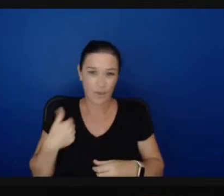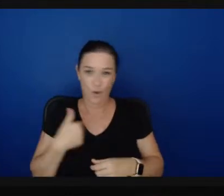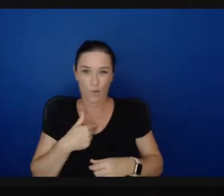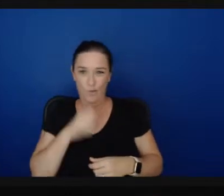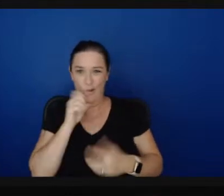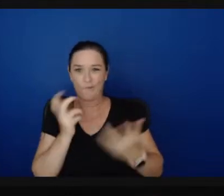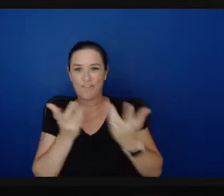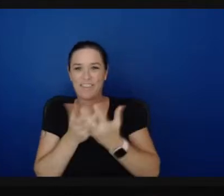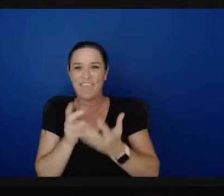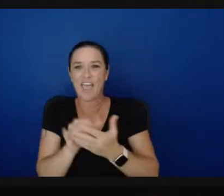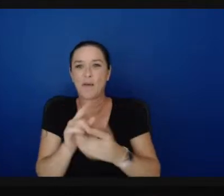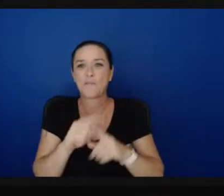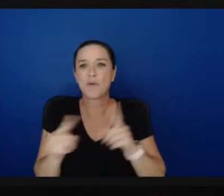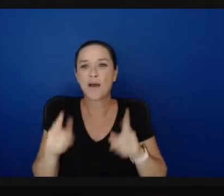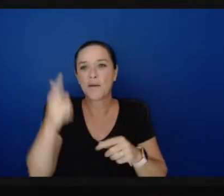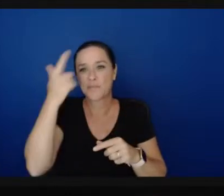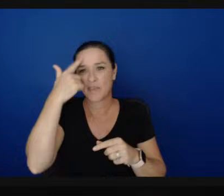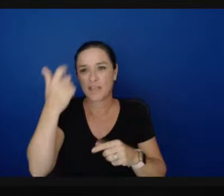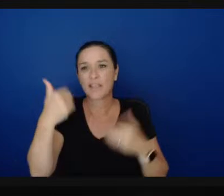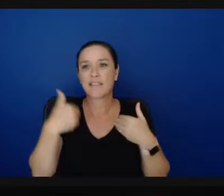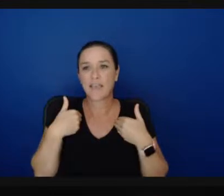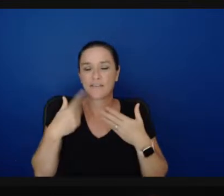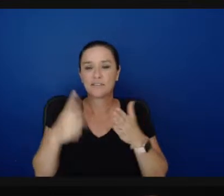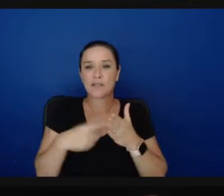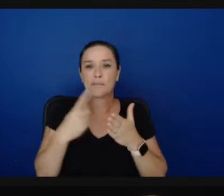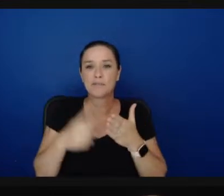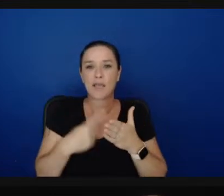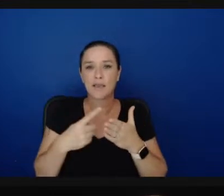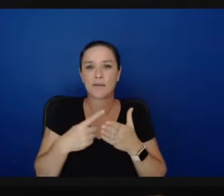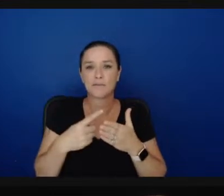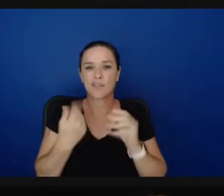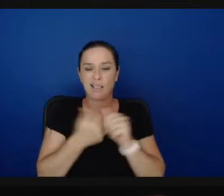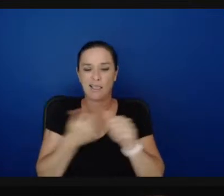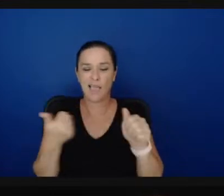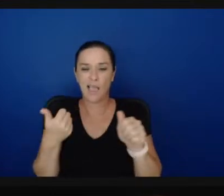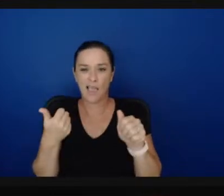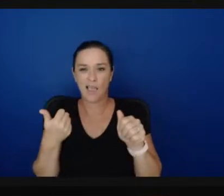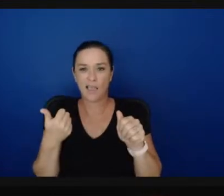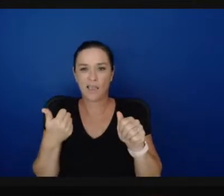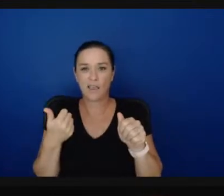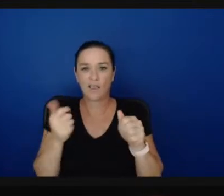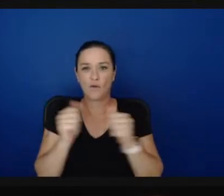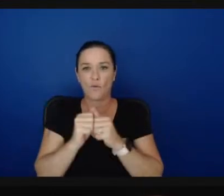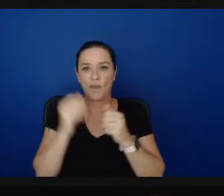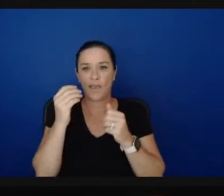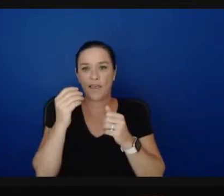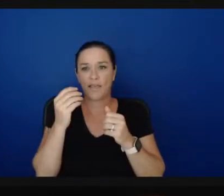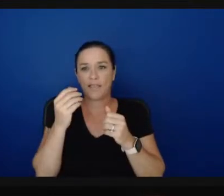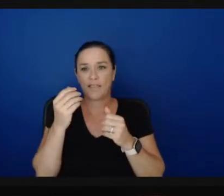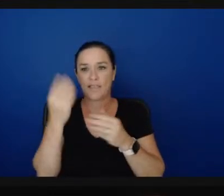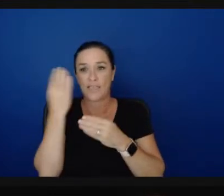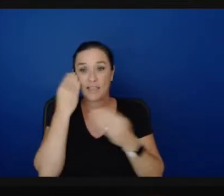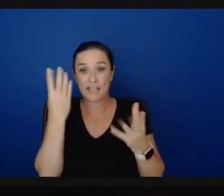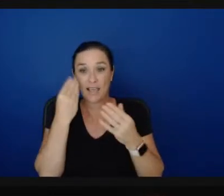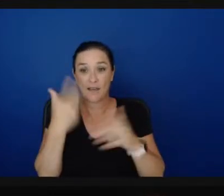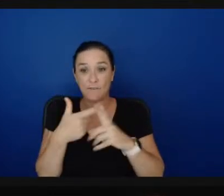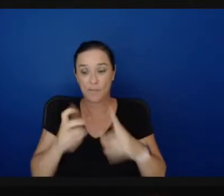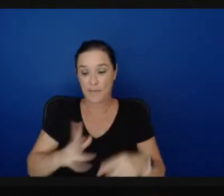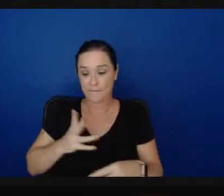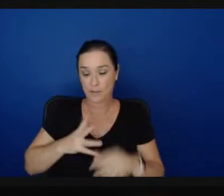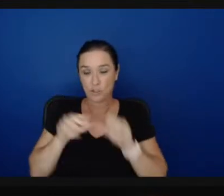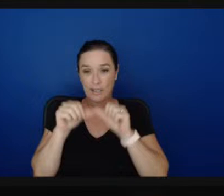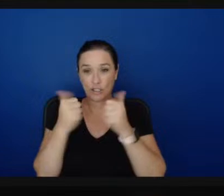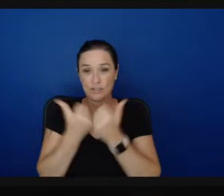but because there is sometimes some lag in processing data and release from the official agencies,